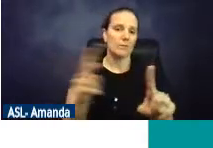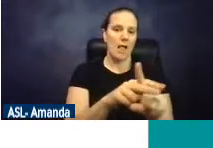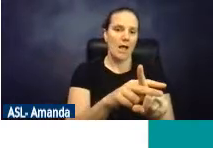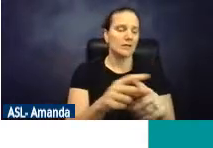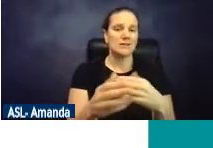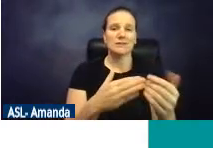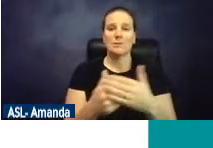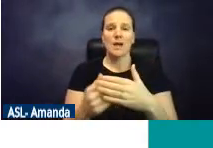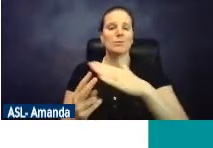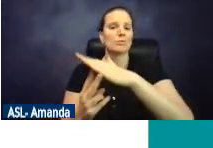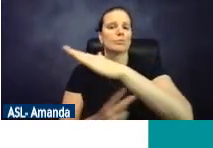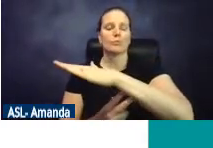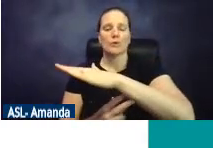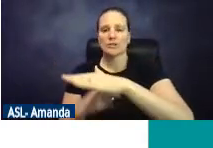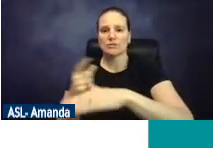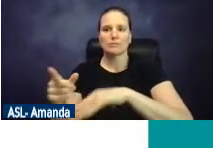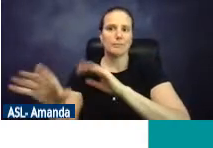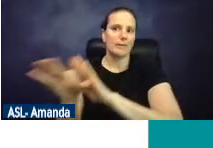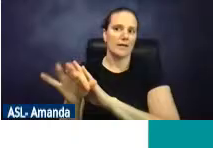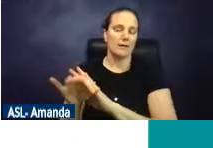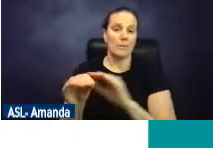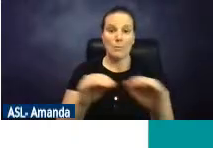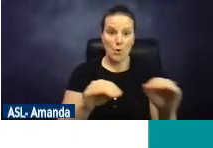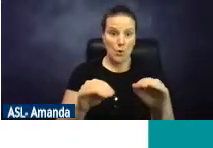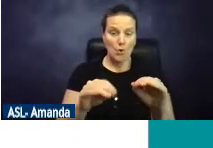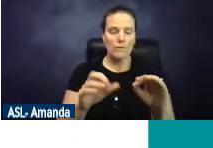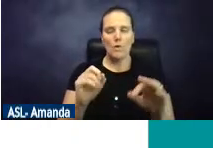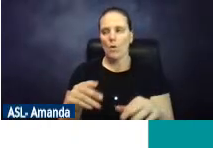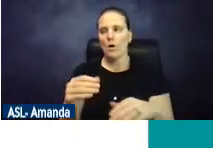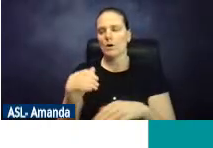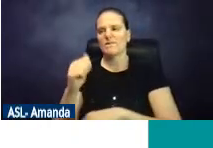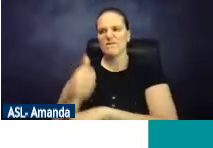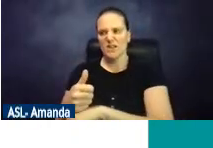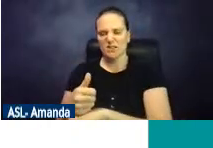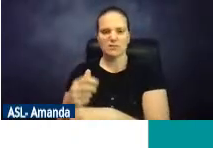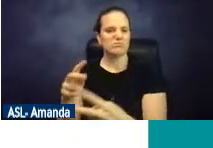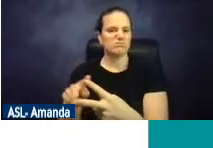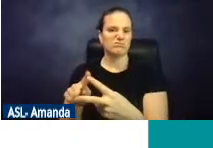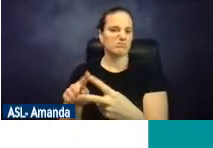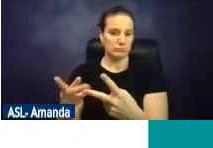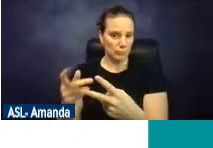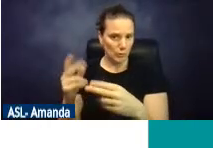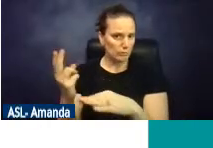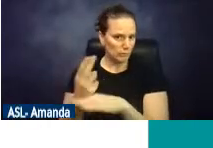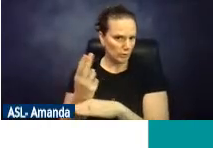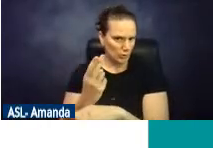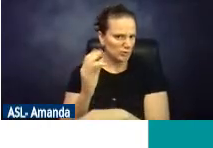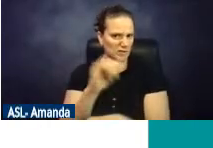bridge configuration that's then selected through the NEPA process. Next slide, please.